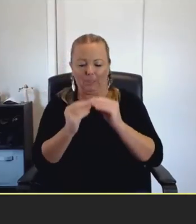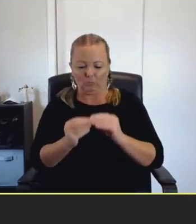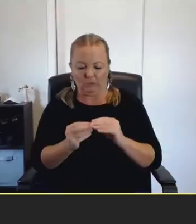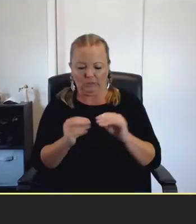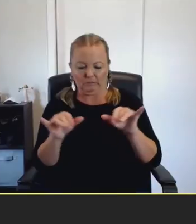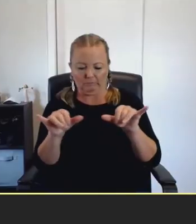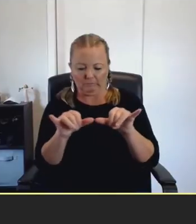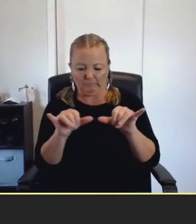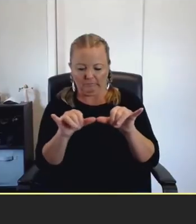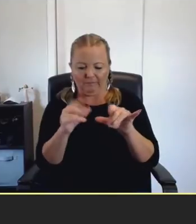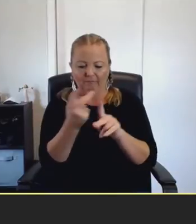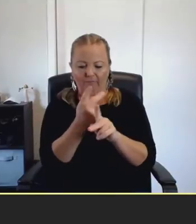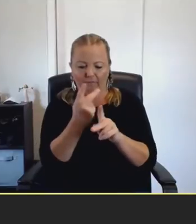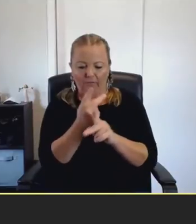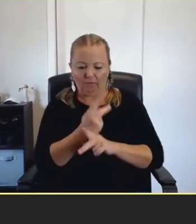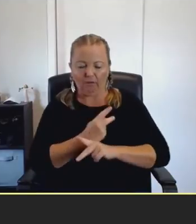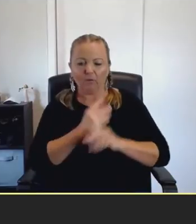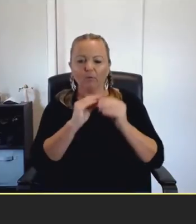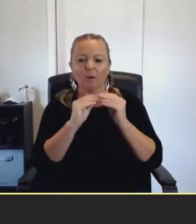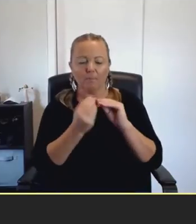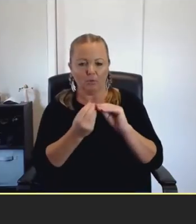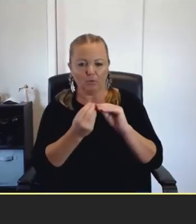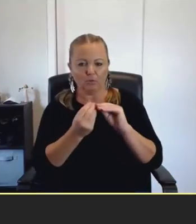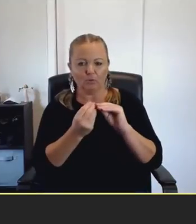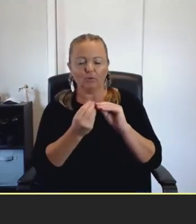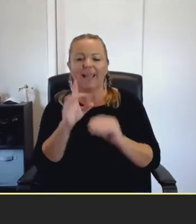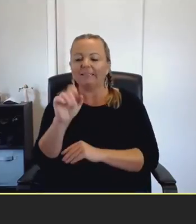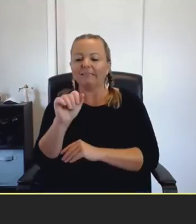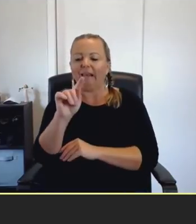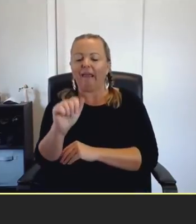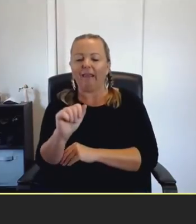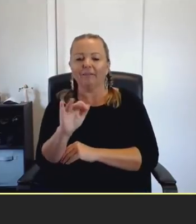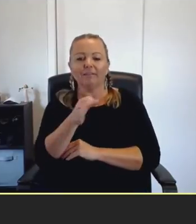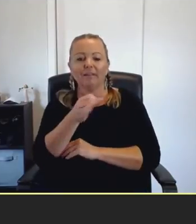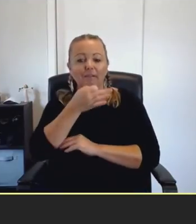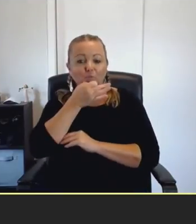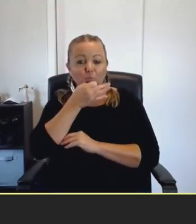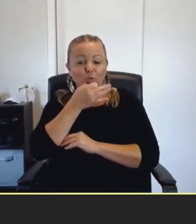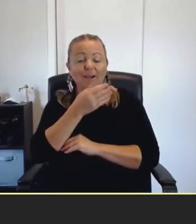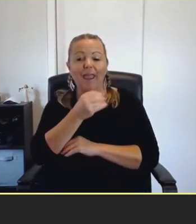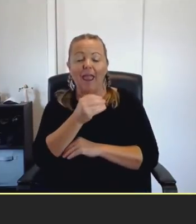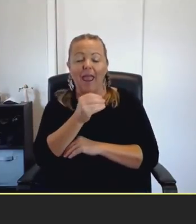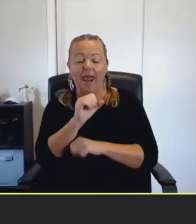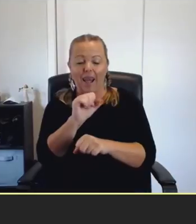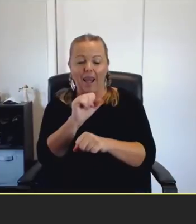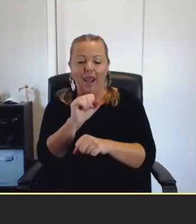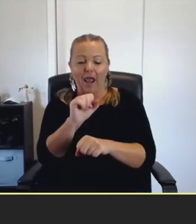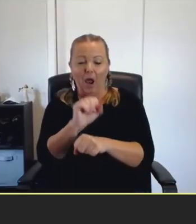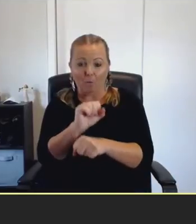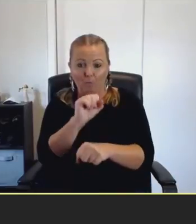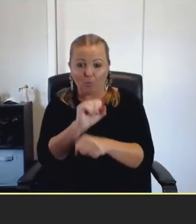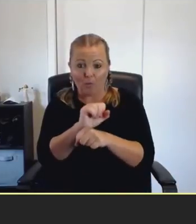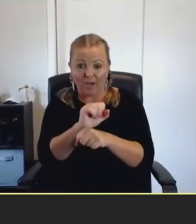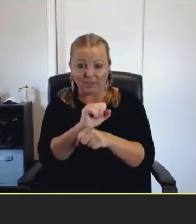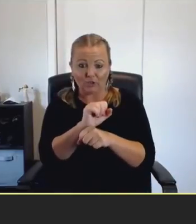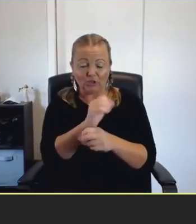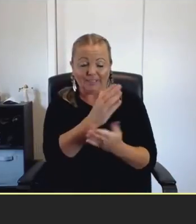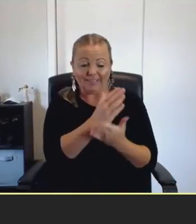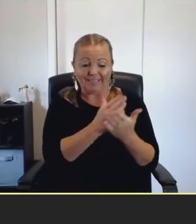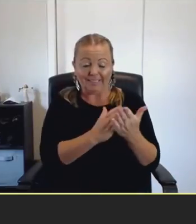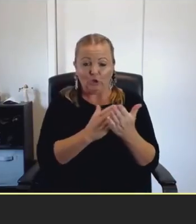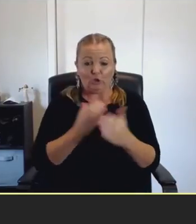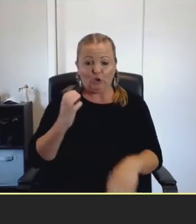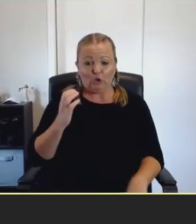to create those numbers. Our data expert and also our operations section chief and our nursing